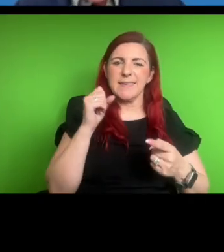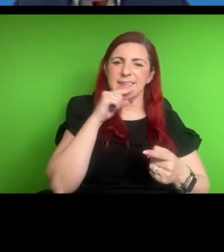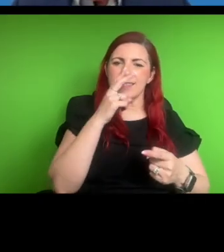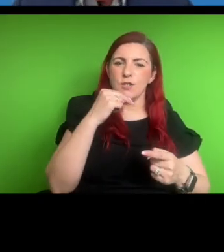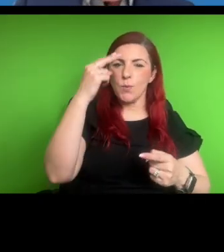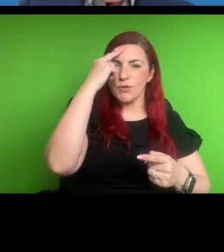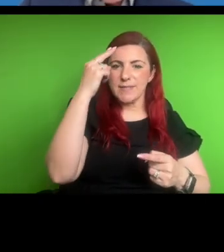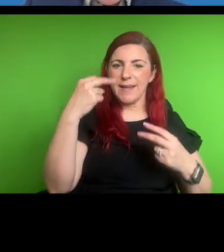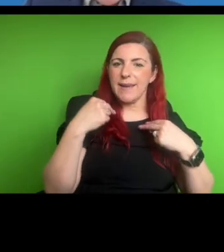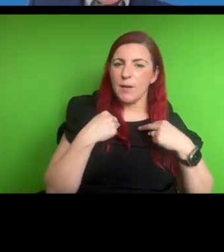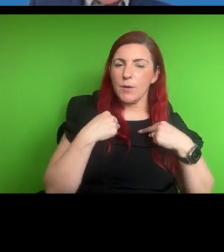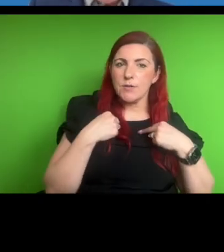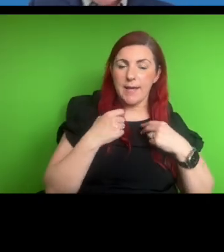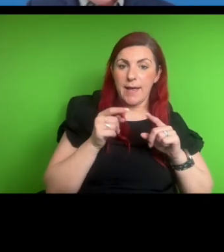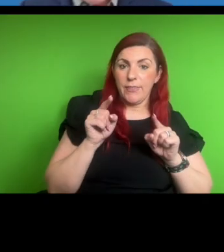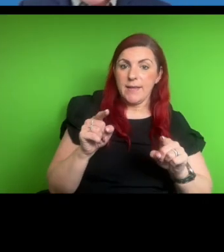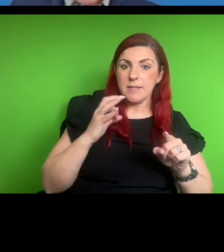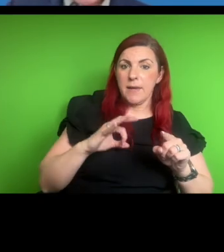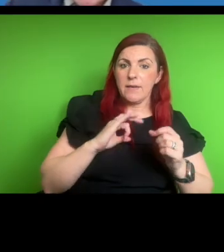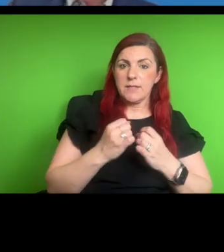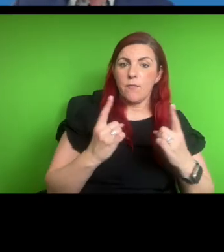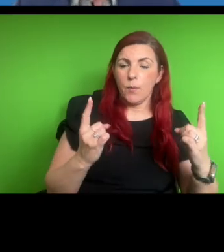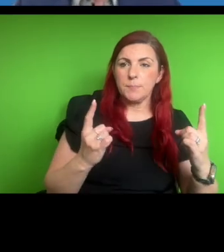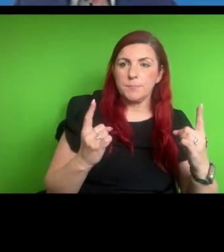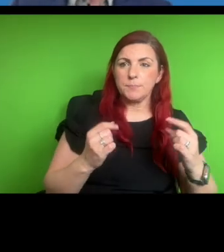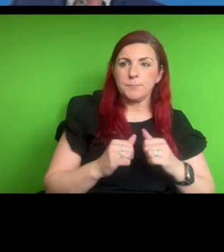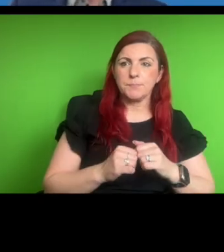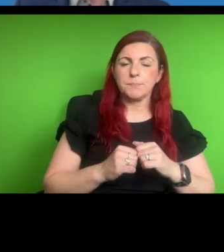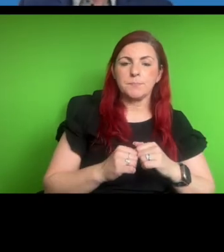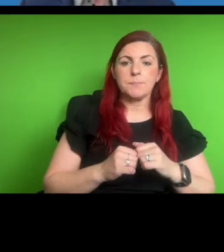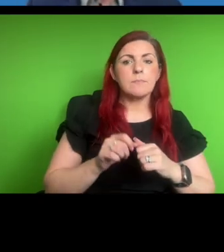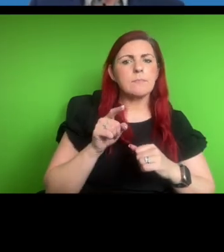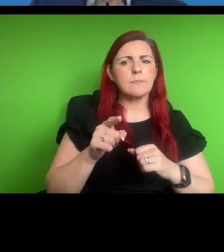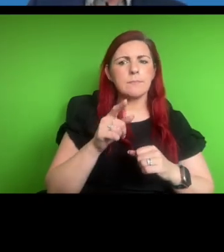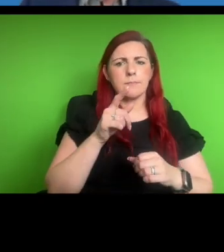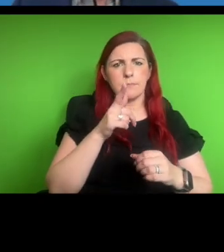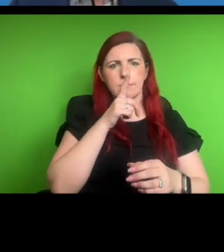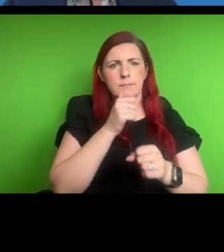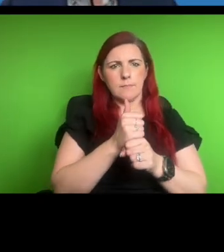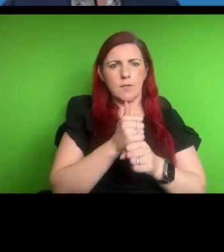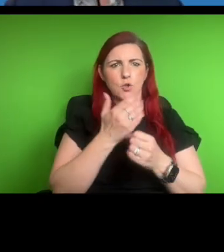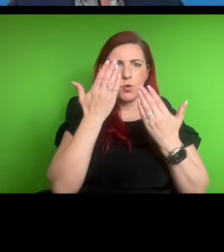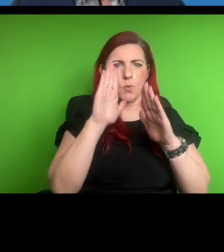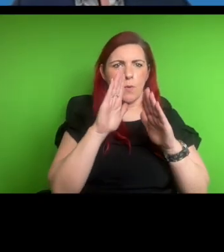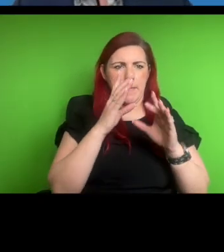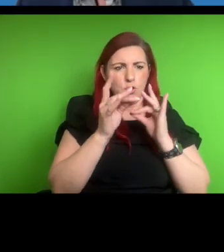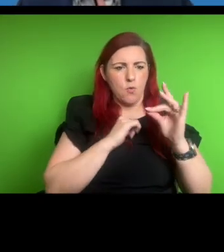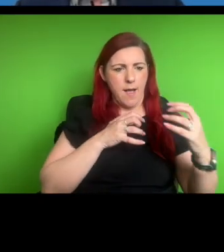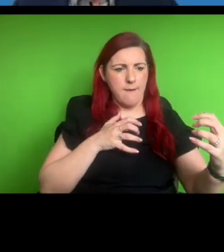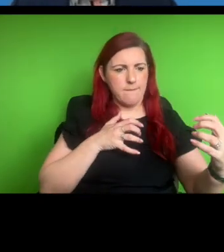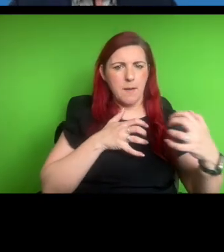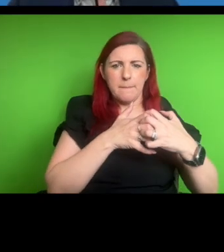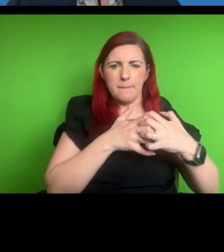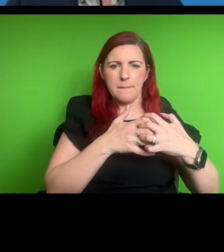everyone. It emphasizes ensuring compatibility with assistive technologies, and that's a real